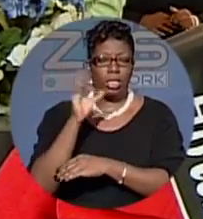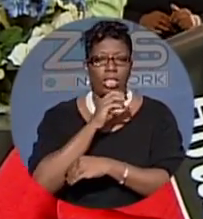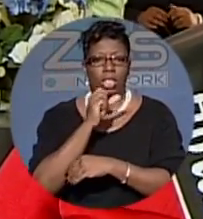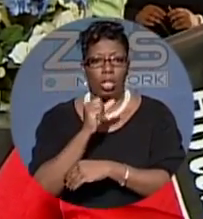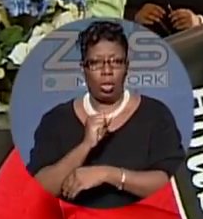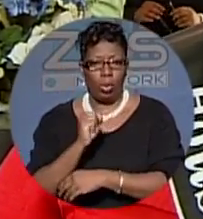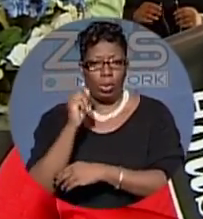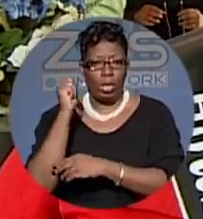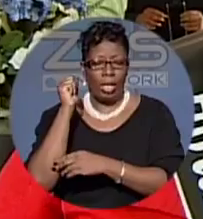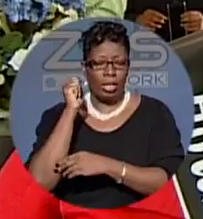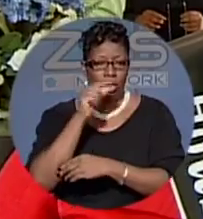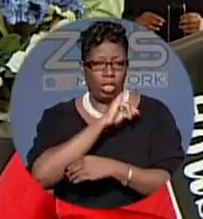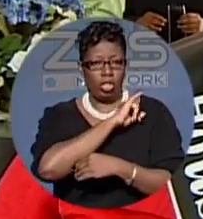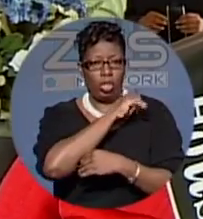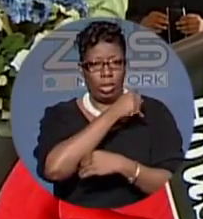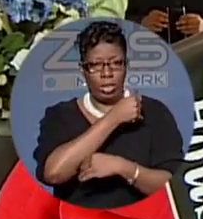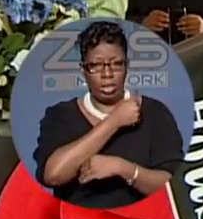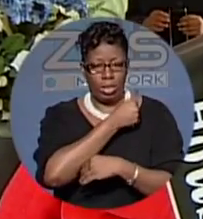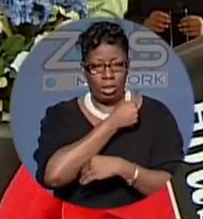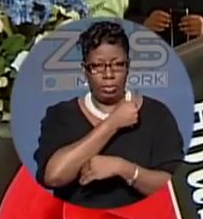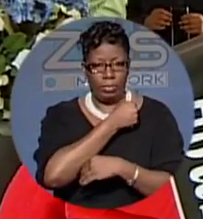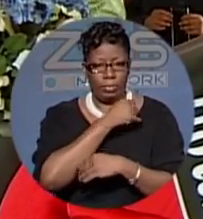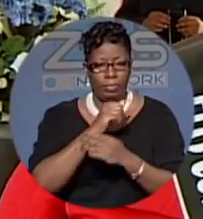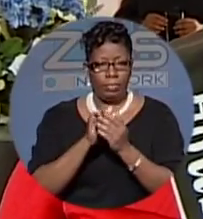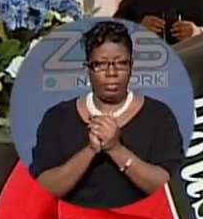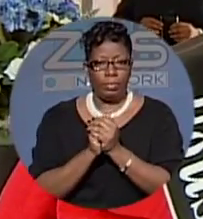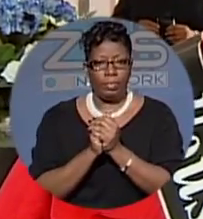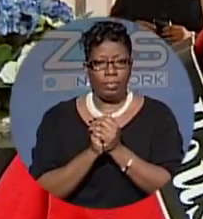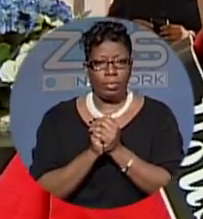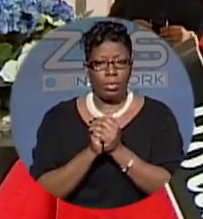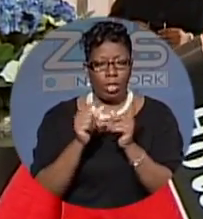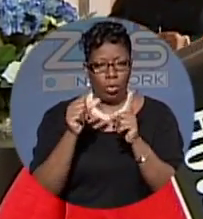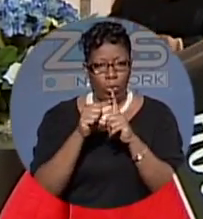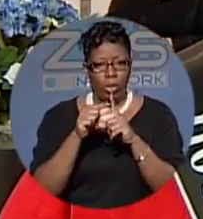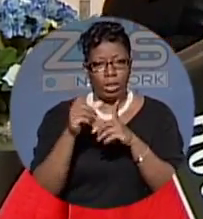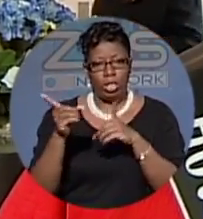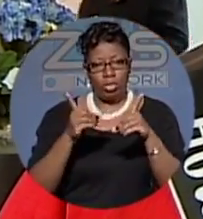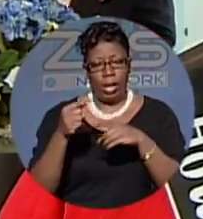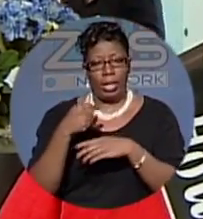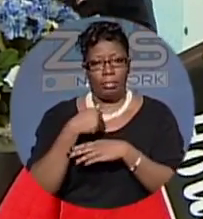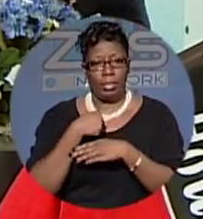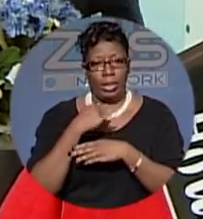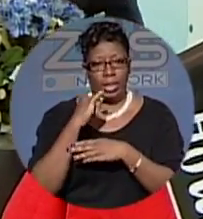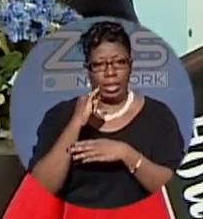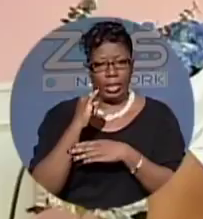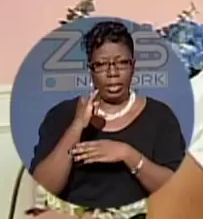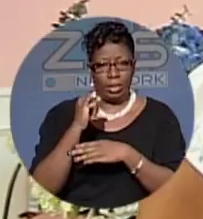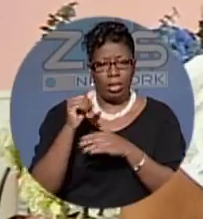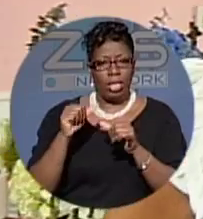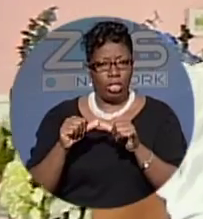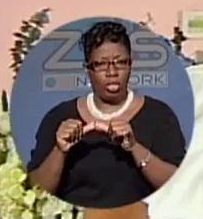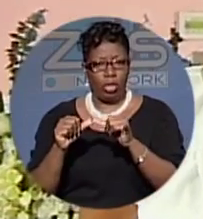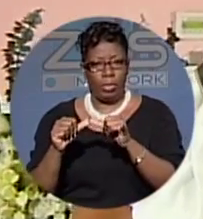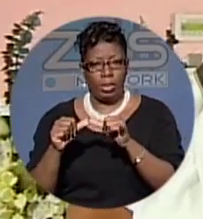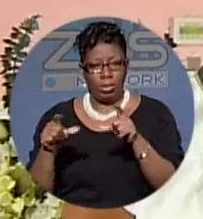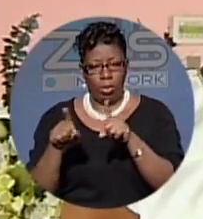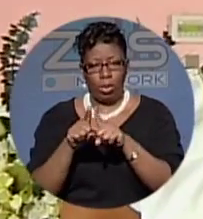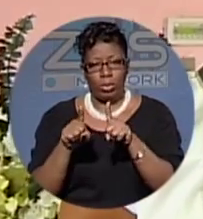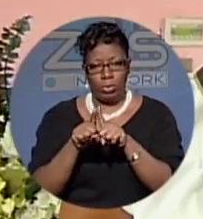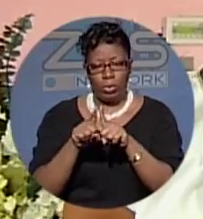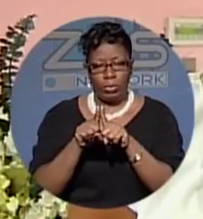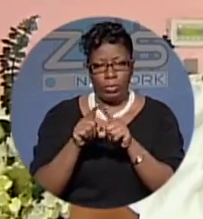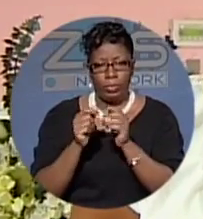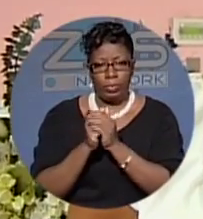Felicia Johnson. My sponsor is House of Raffalita. One word that best described me would be determined. My name is Risnell